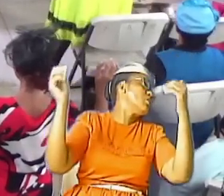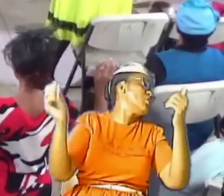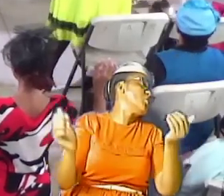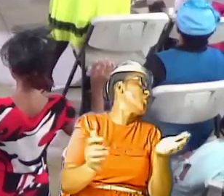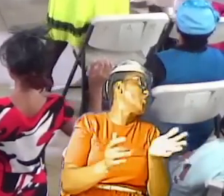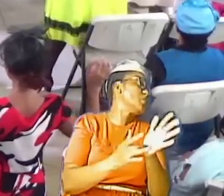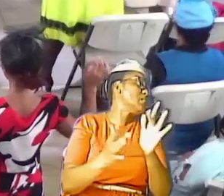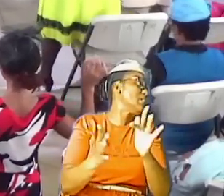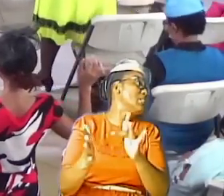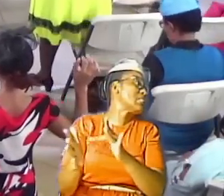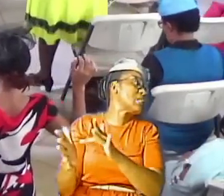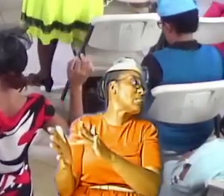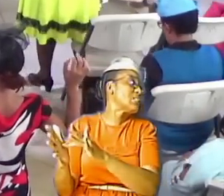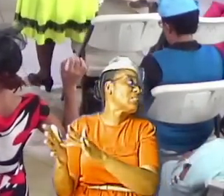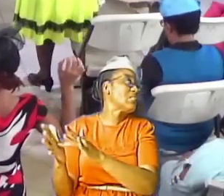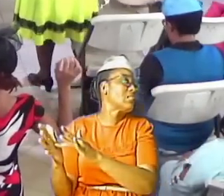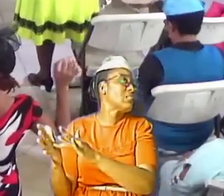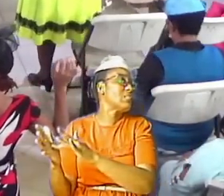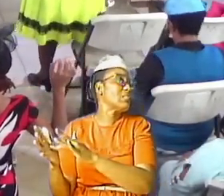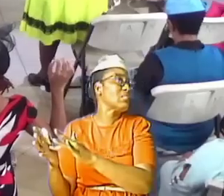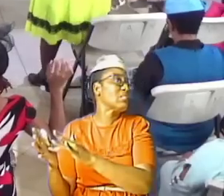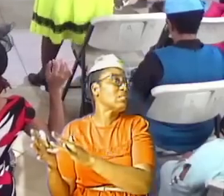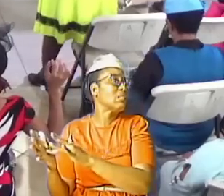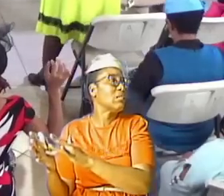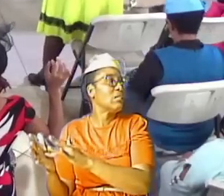Hallelujah. Praise God.